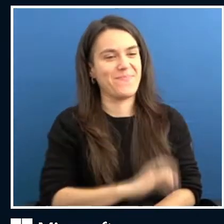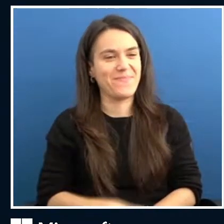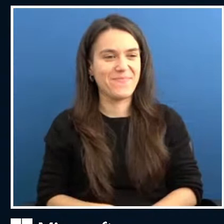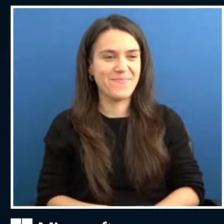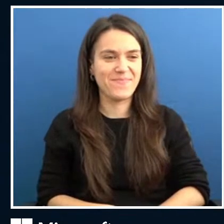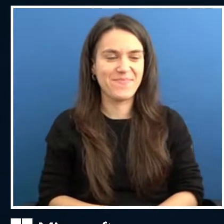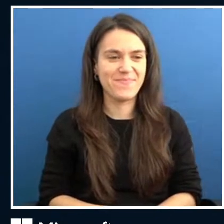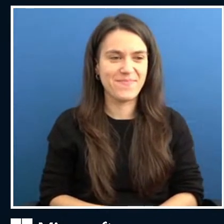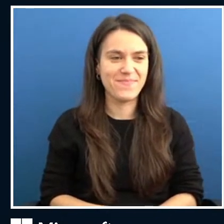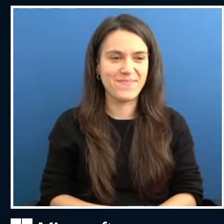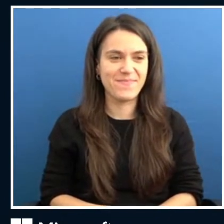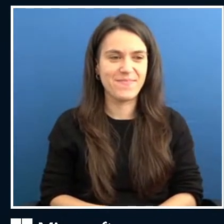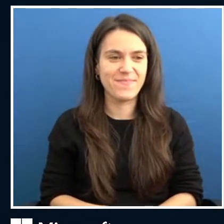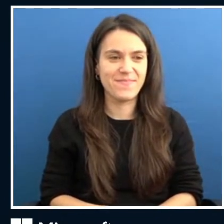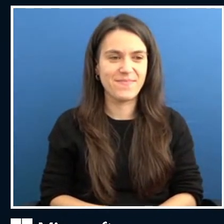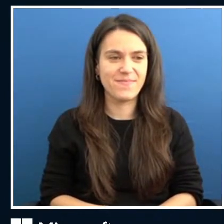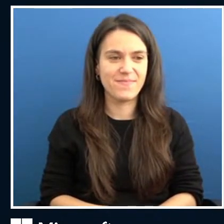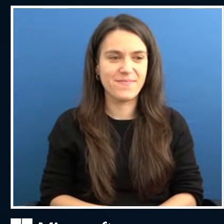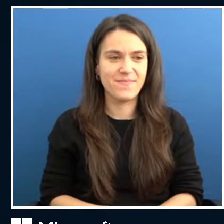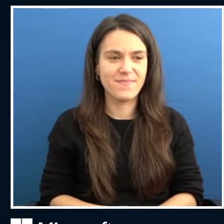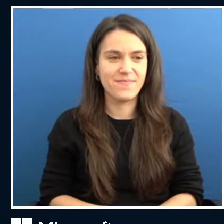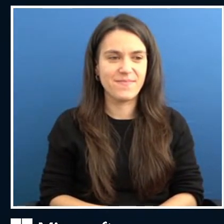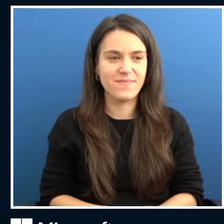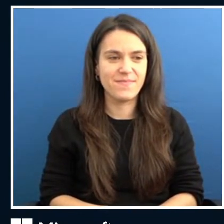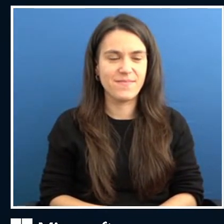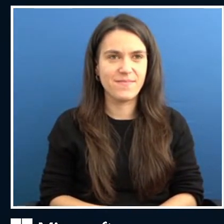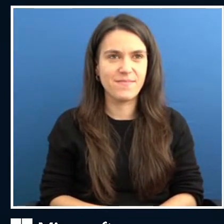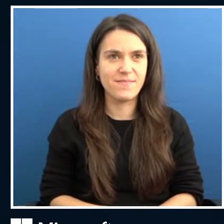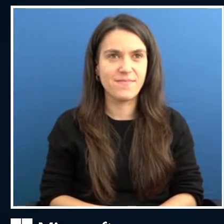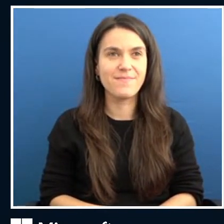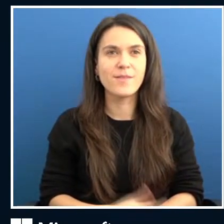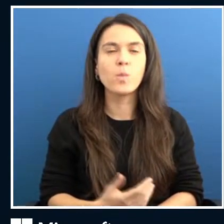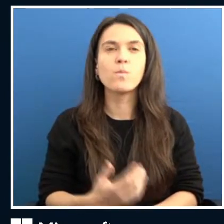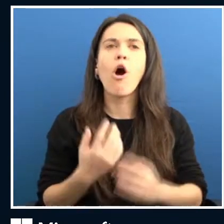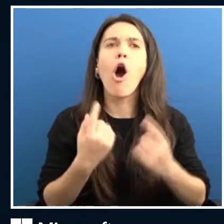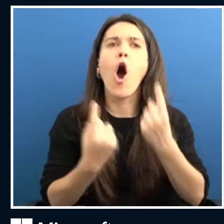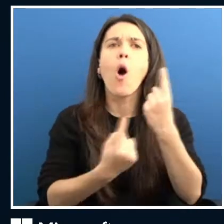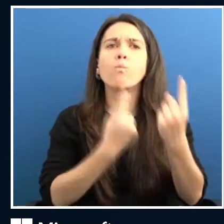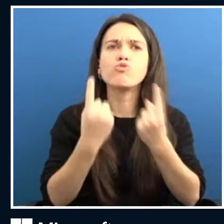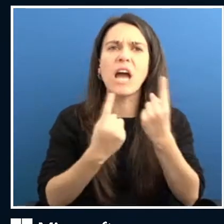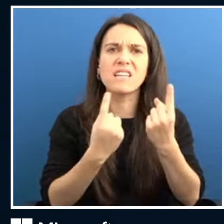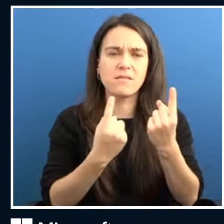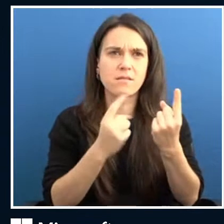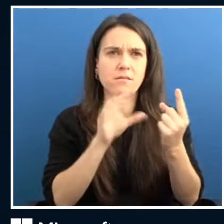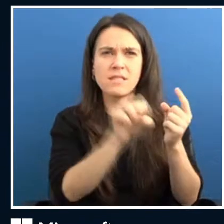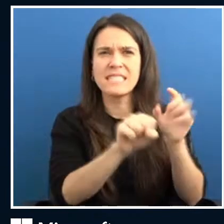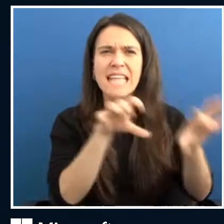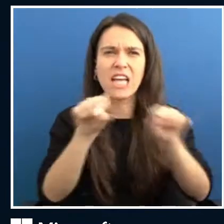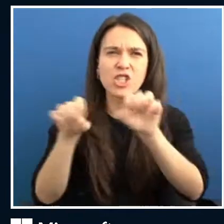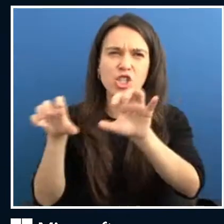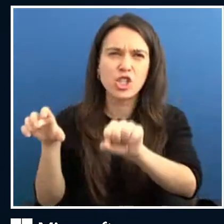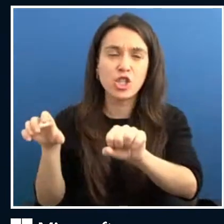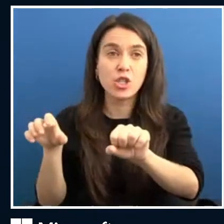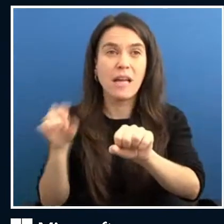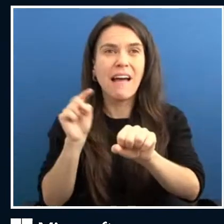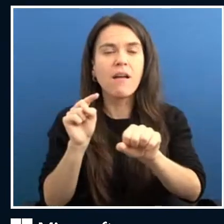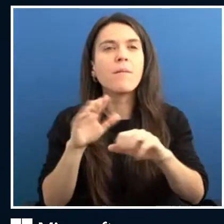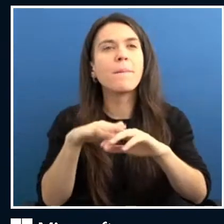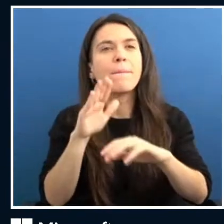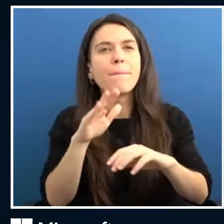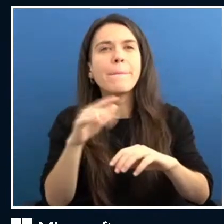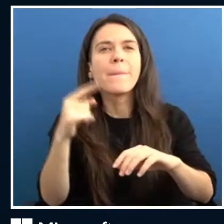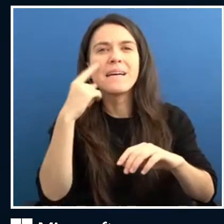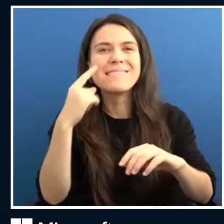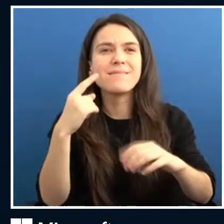First up, a little bit about object detection. Object detection basically involves picking a bounding box